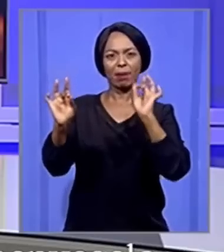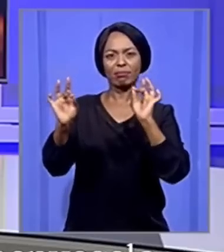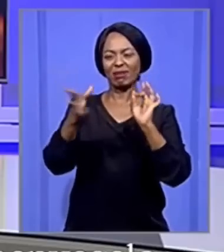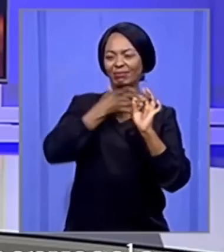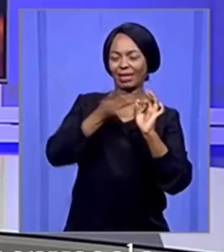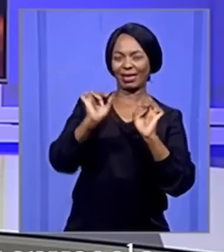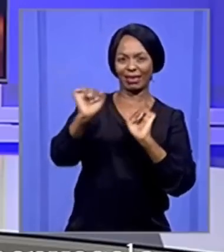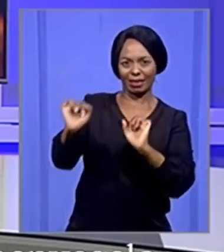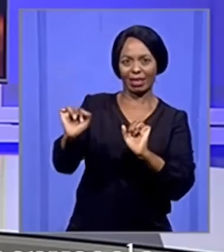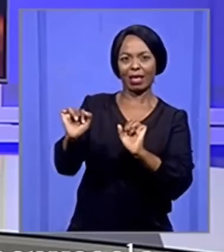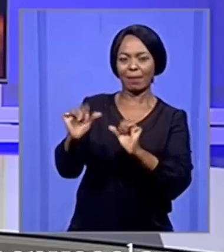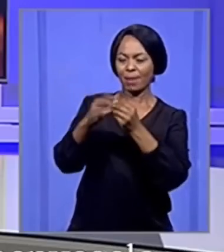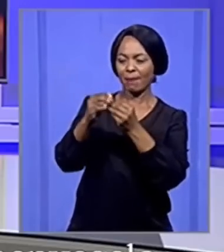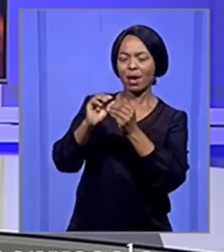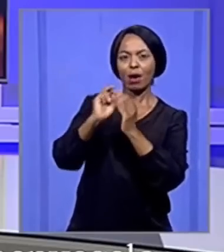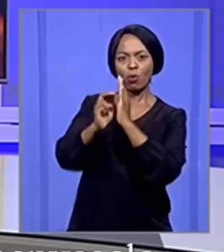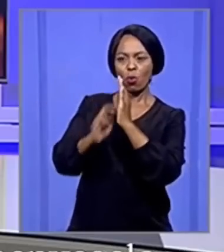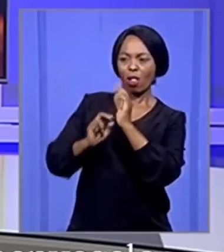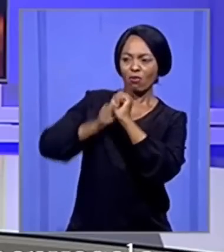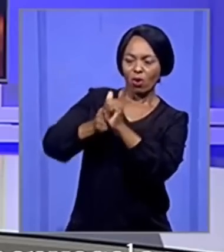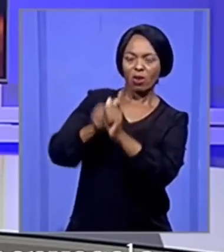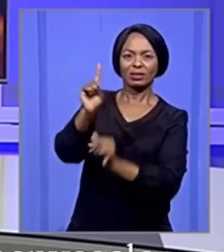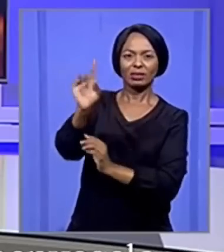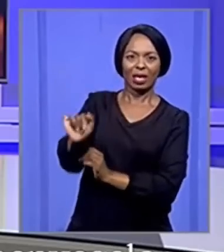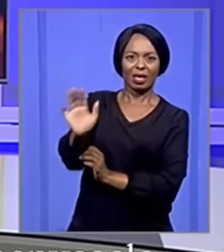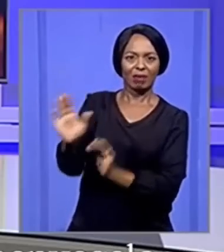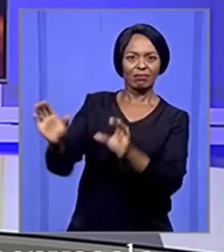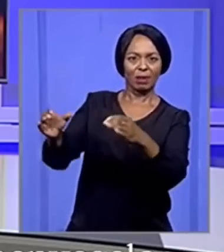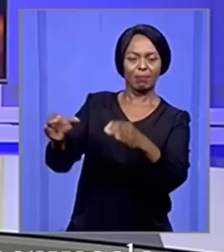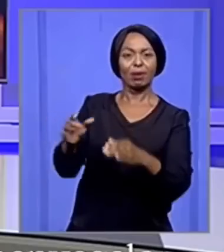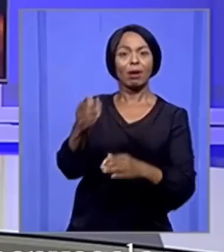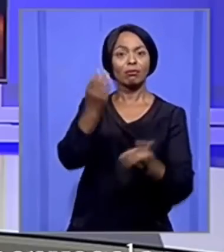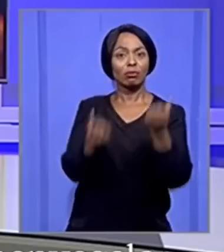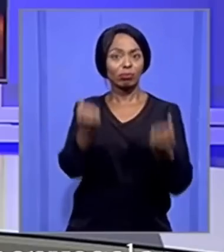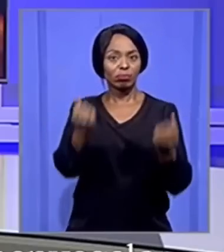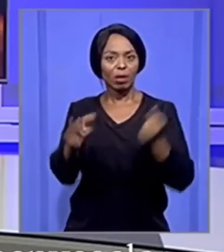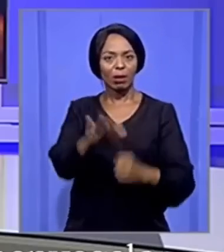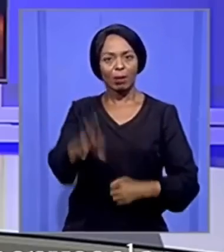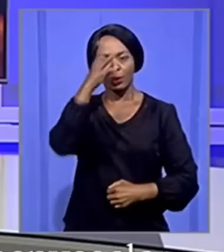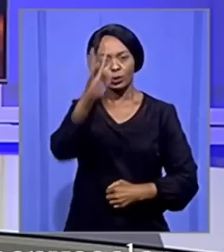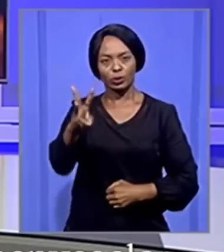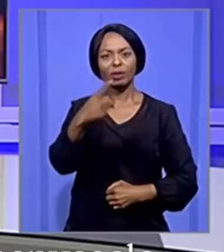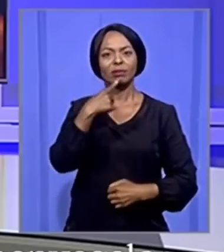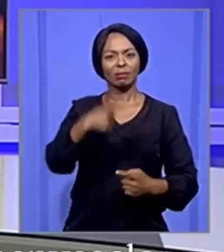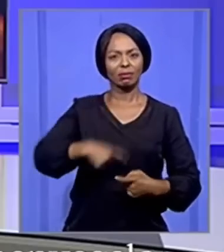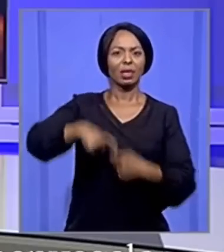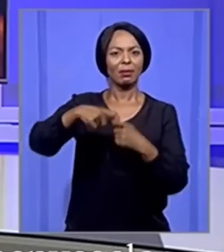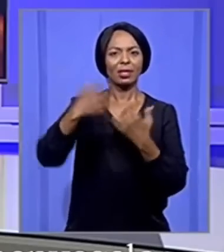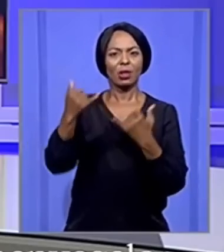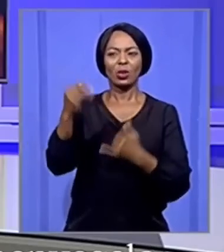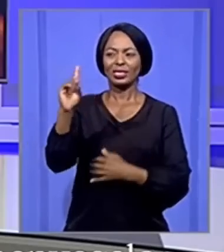lekoko. Lekoko le buile seno morago ga gore kgotlatshekelo kwa Pretoria e gapele thoko maiteko a DA a gore e supe fa